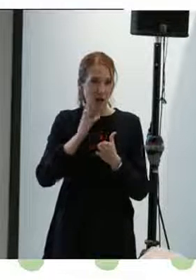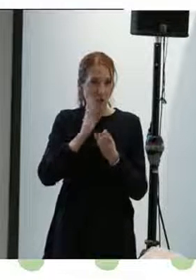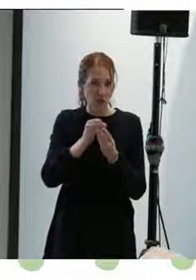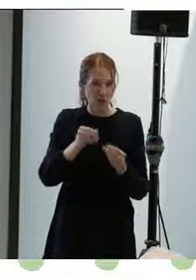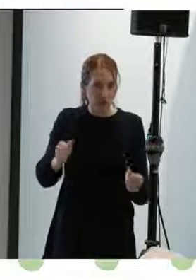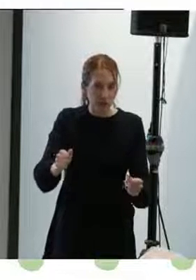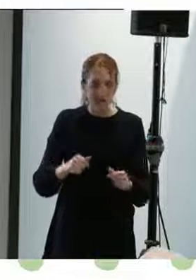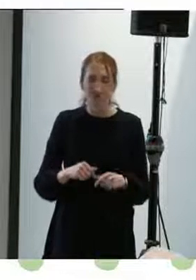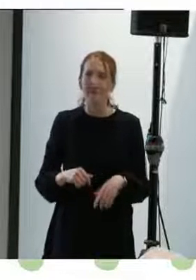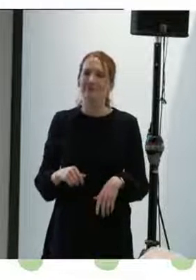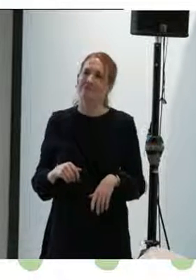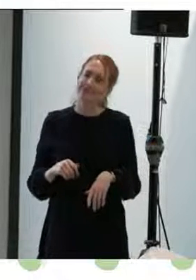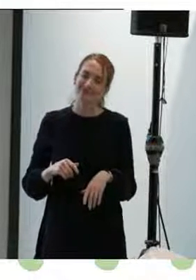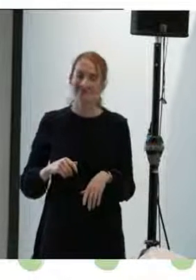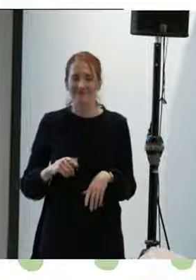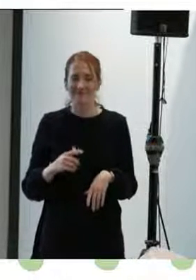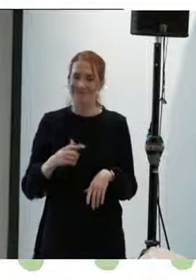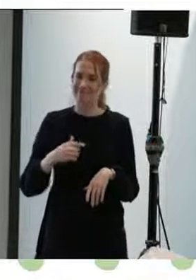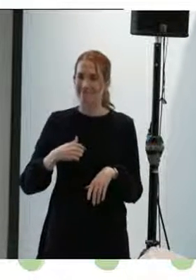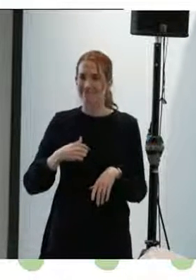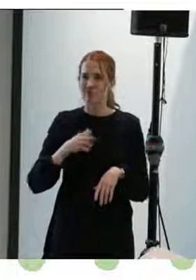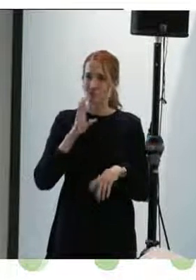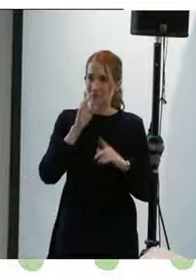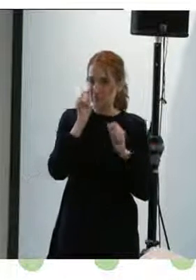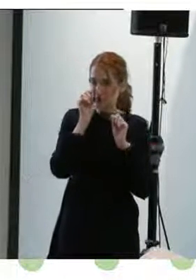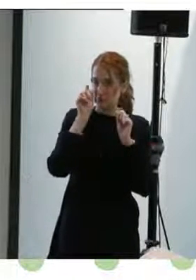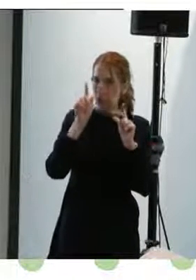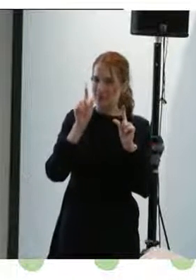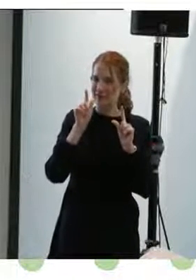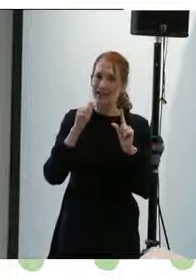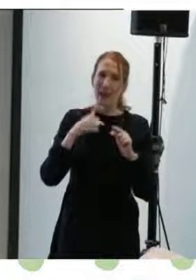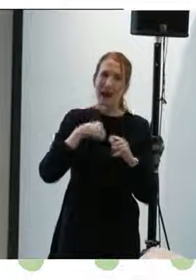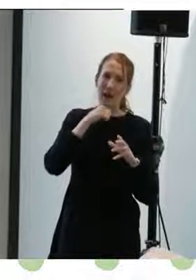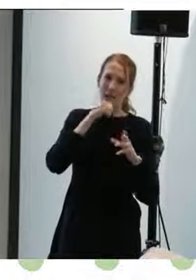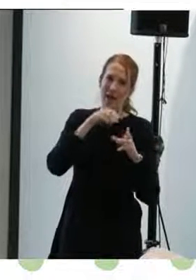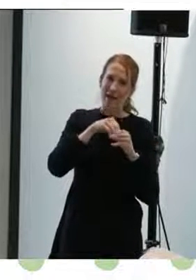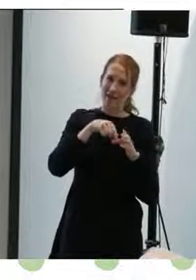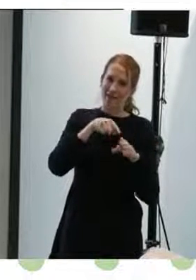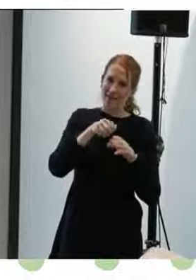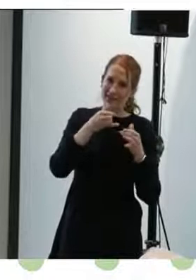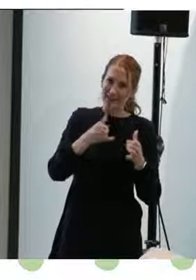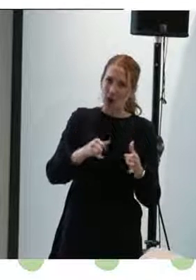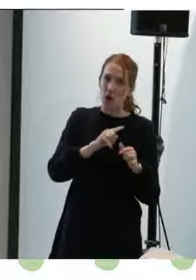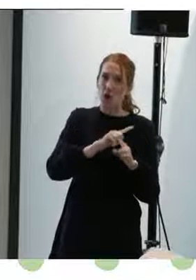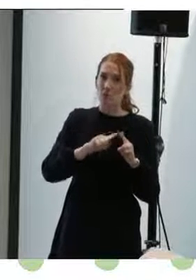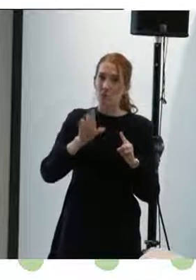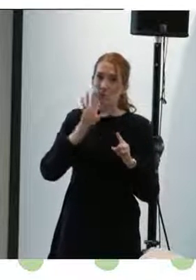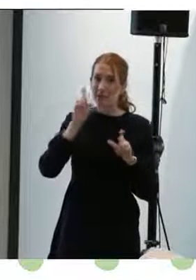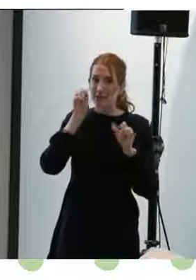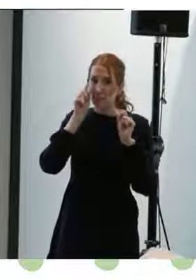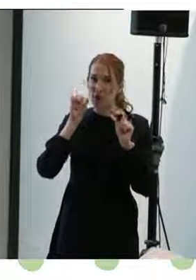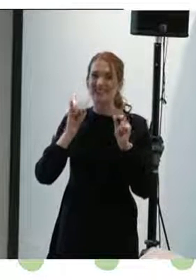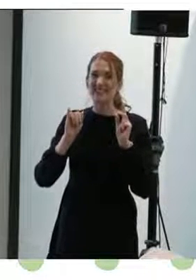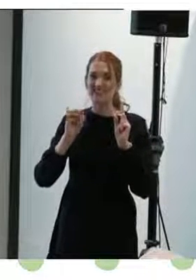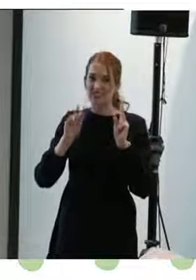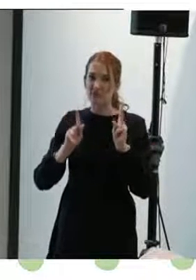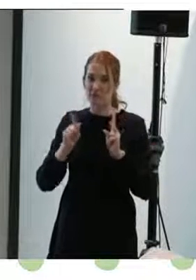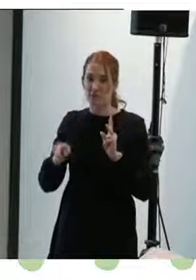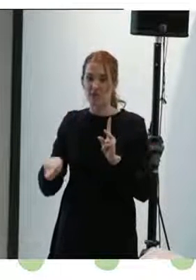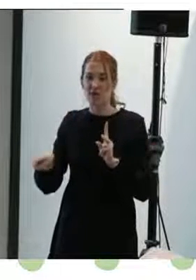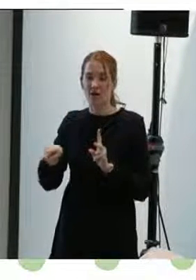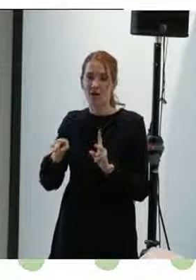be surprised. I mean, I don't know because I'm not in the field right now, but I would be very surprised if many people had decided to engage in